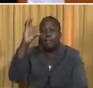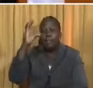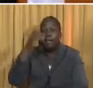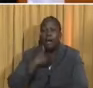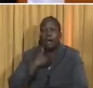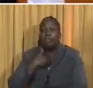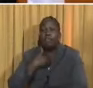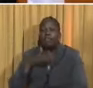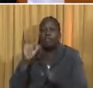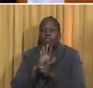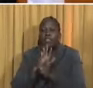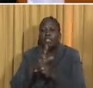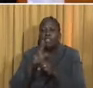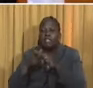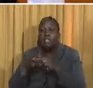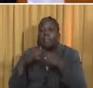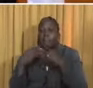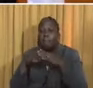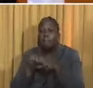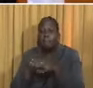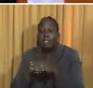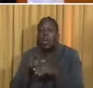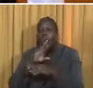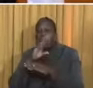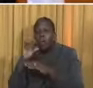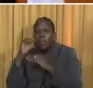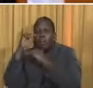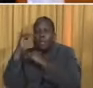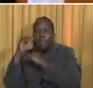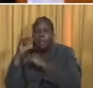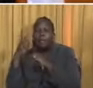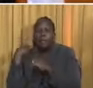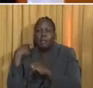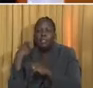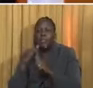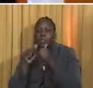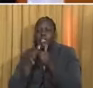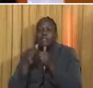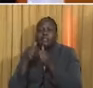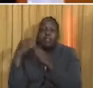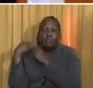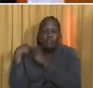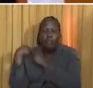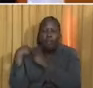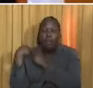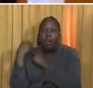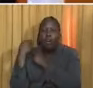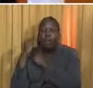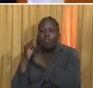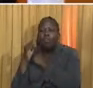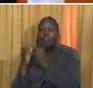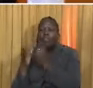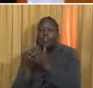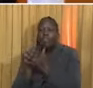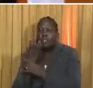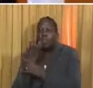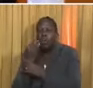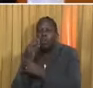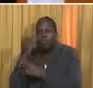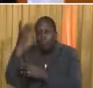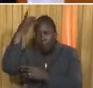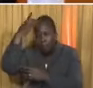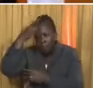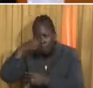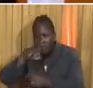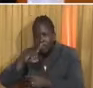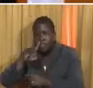7 members or with the minimum number of 3, is responsible for the formulation of policy